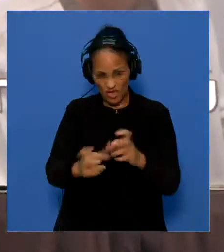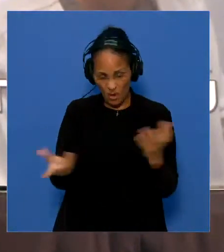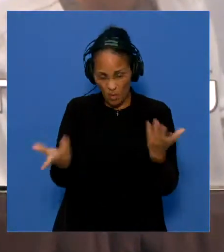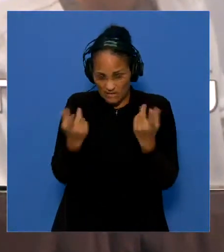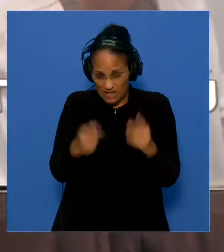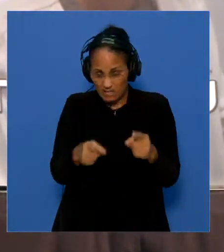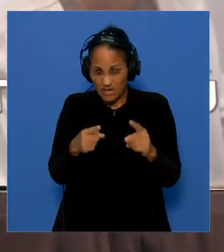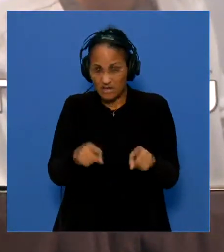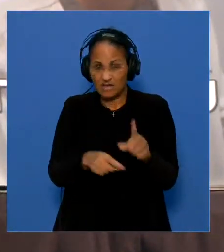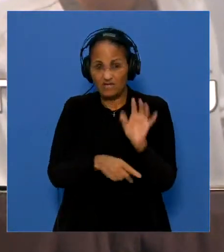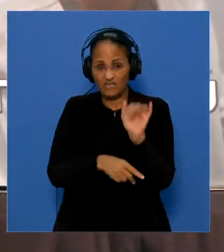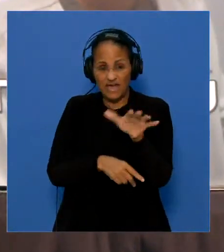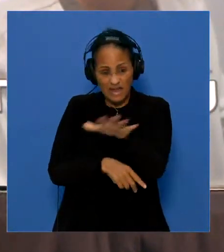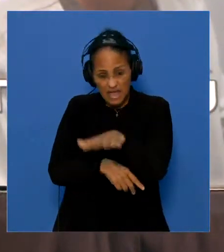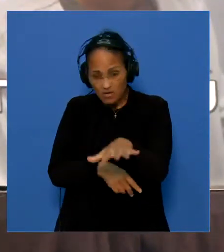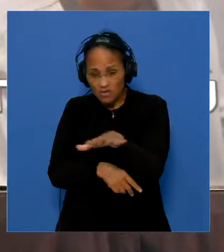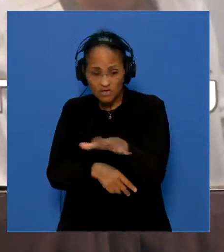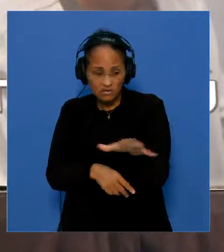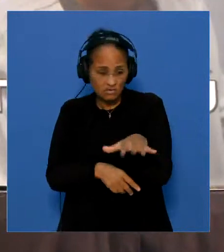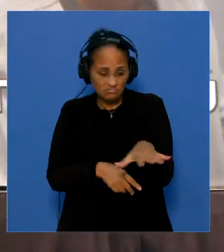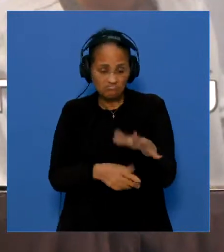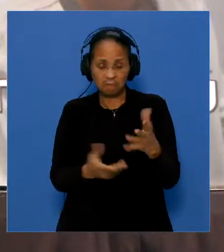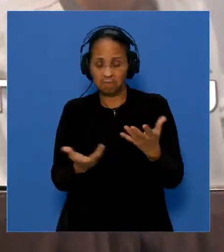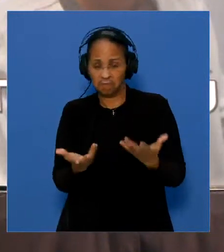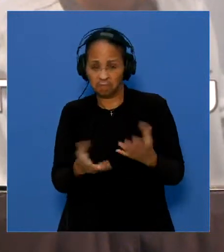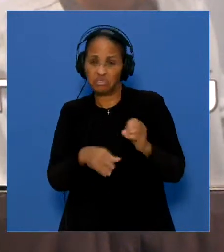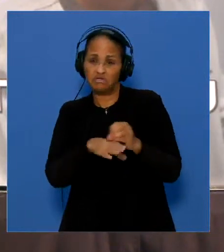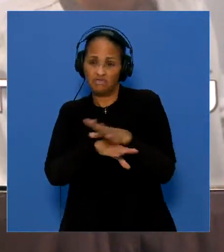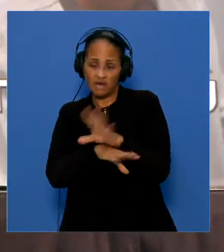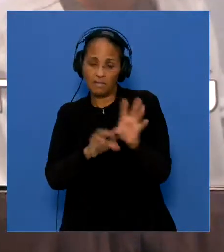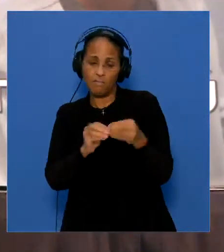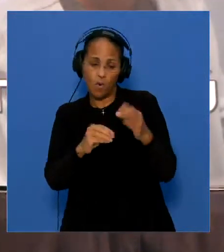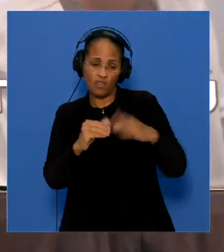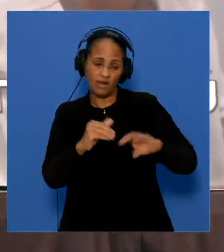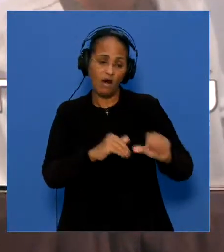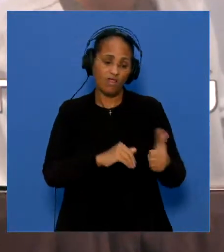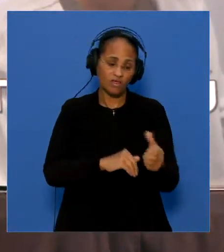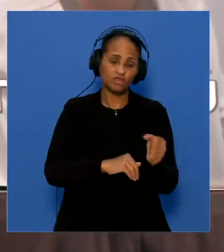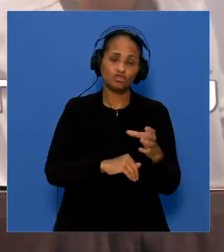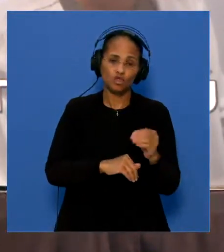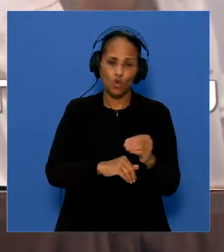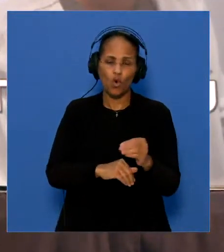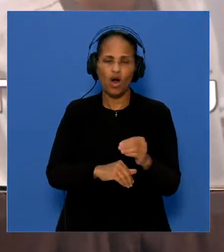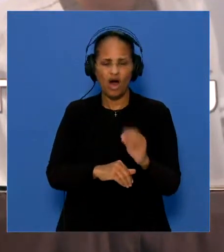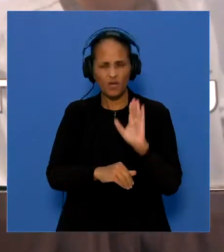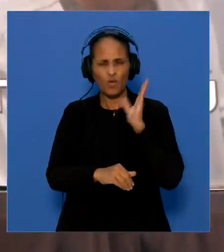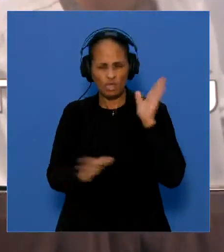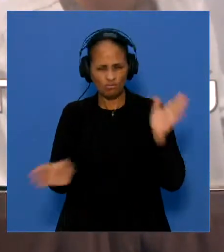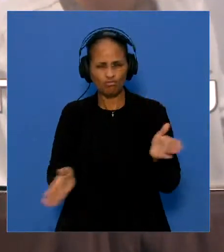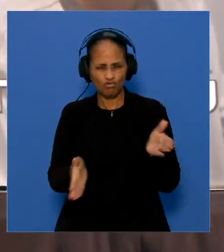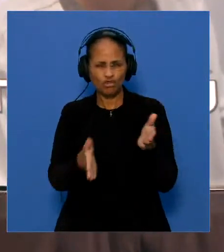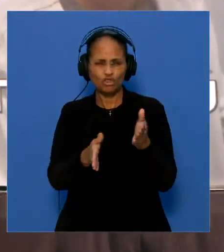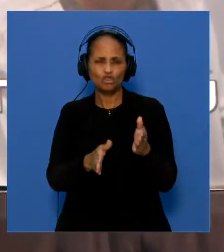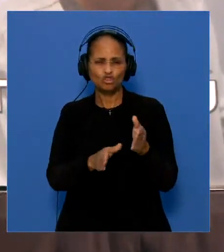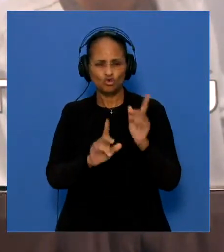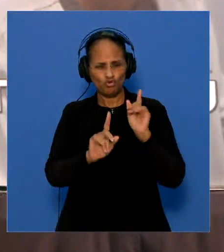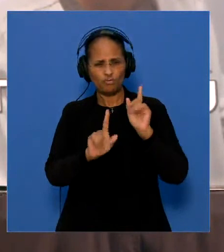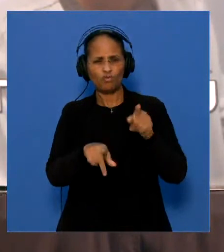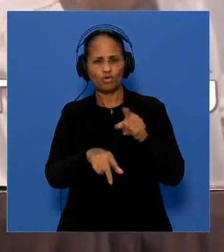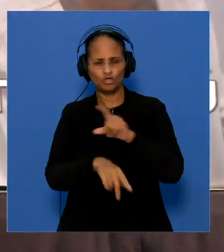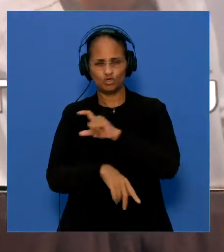see if particular areas are being affected more than others. So I would definitely encourage them to report it to the